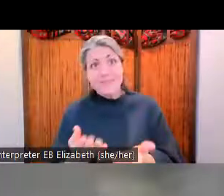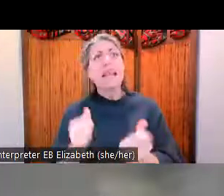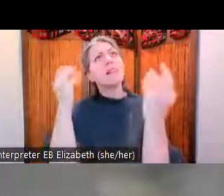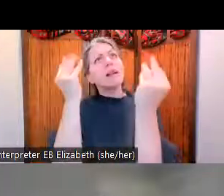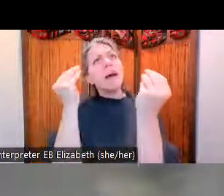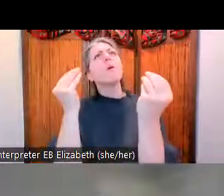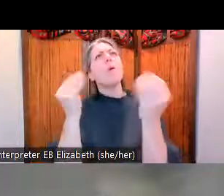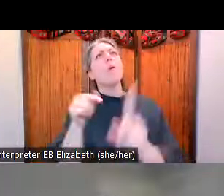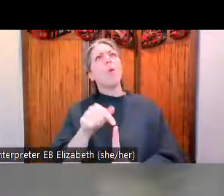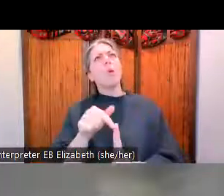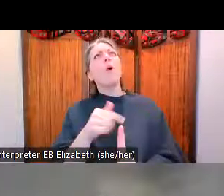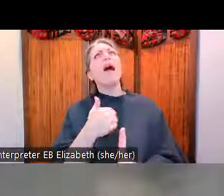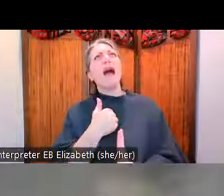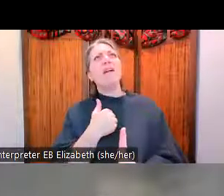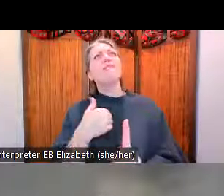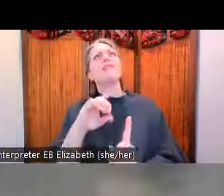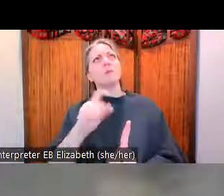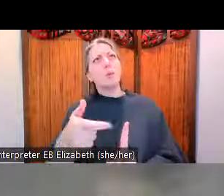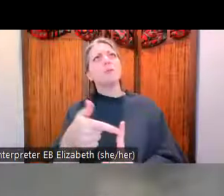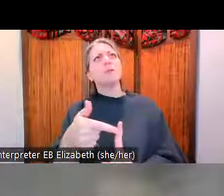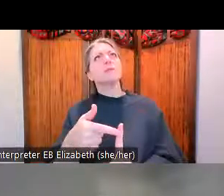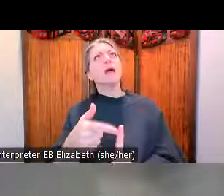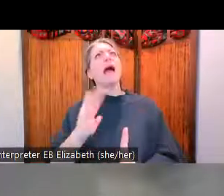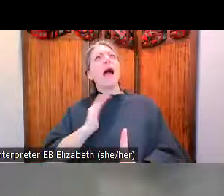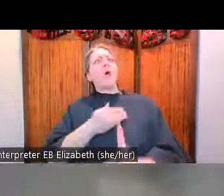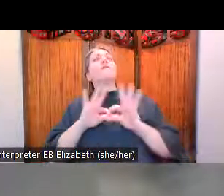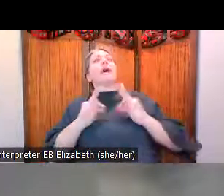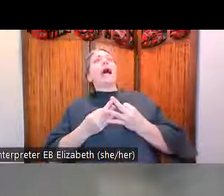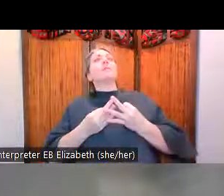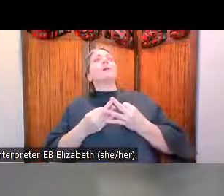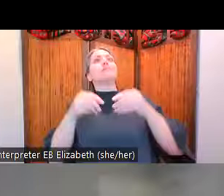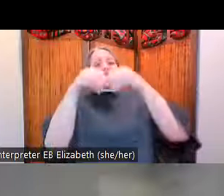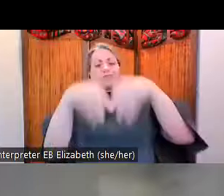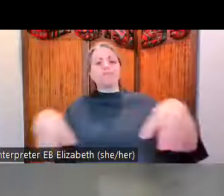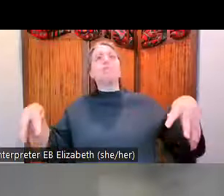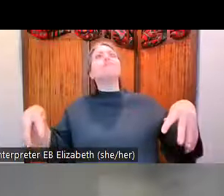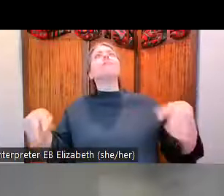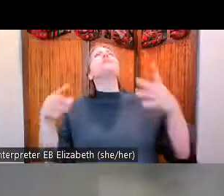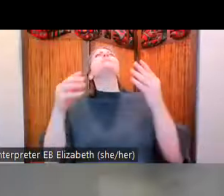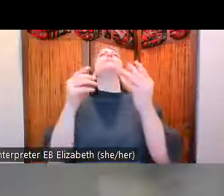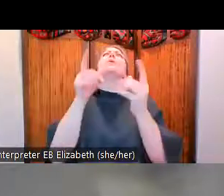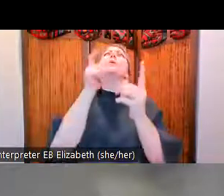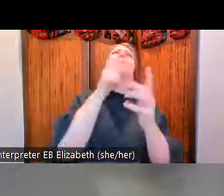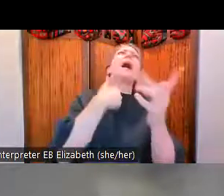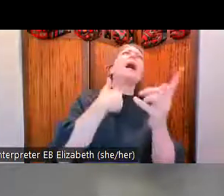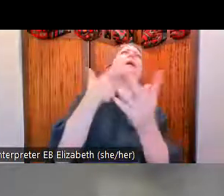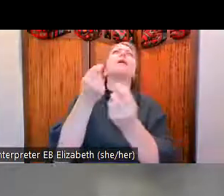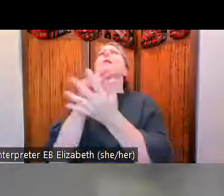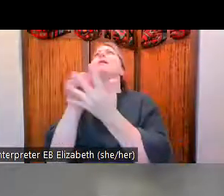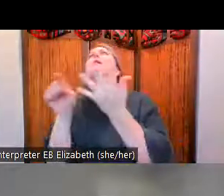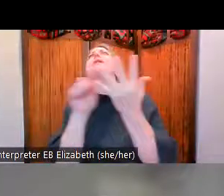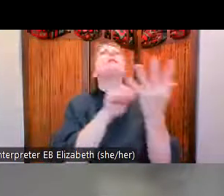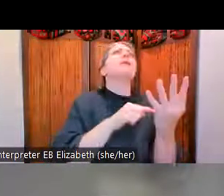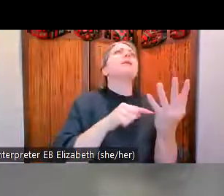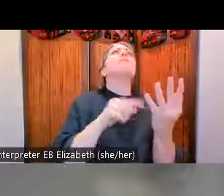talk about sharing, if there are mental health or behavioral health conditions in other family